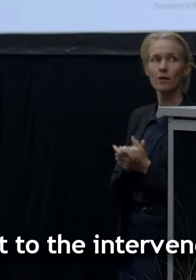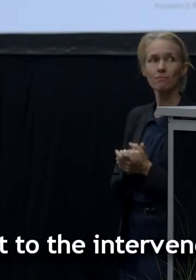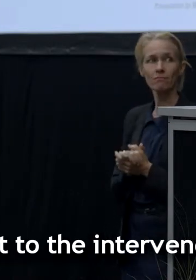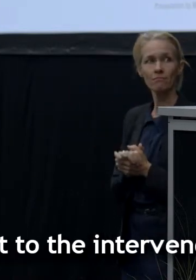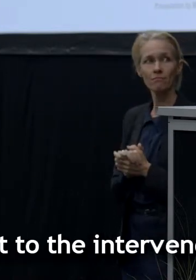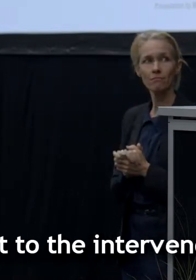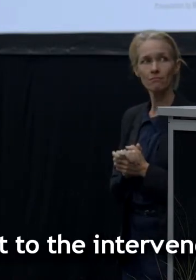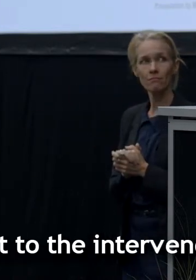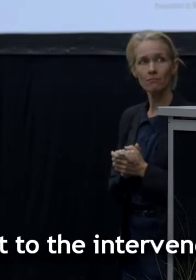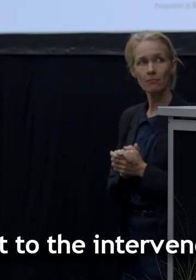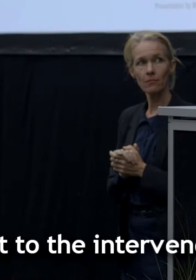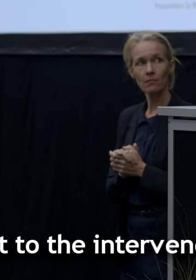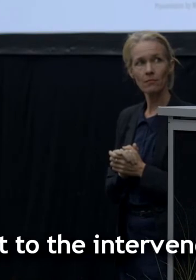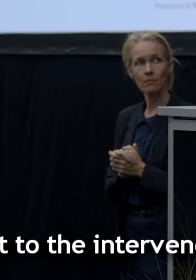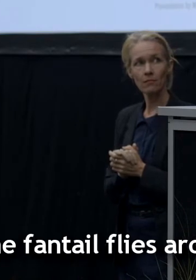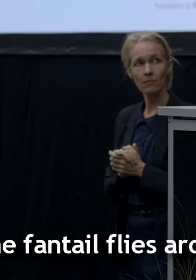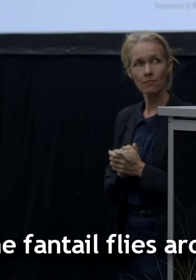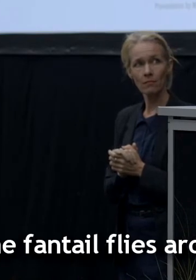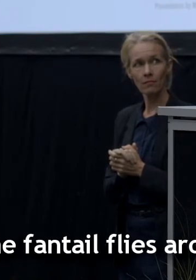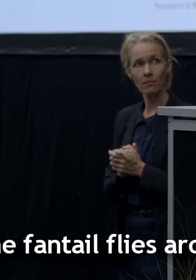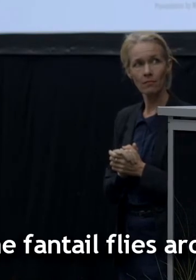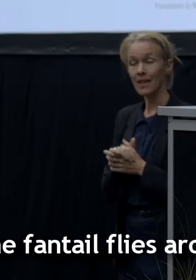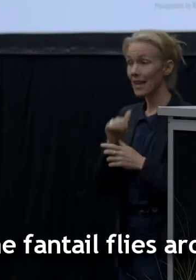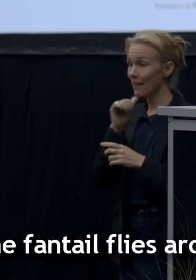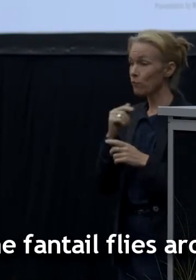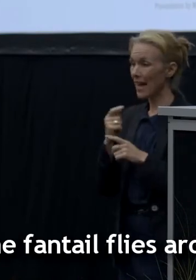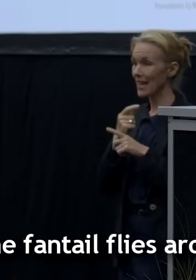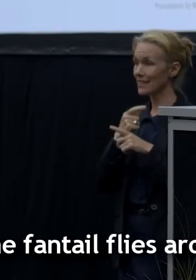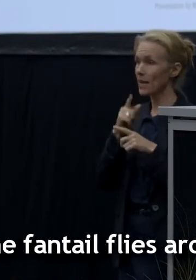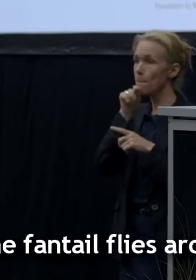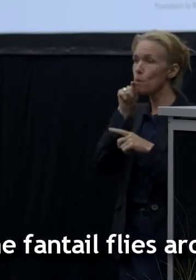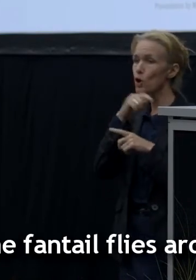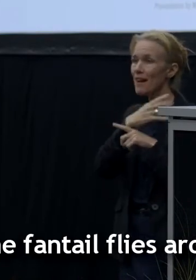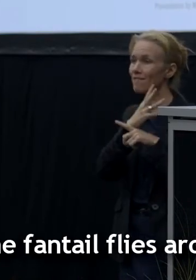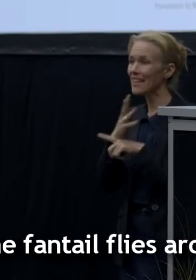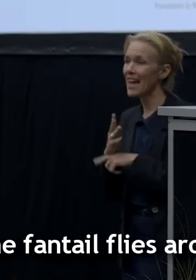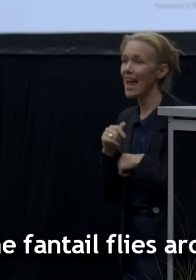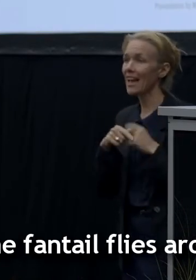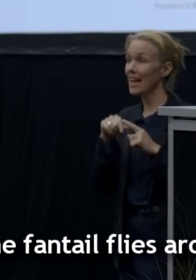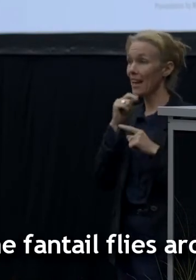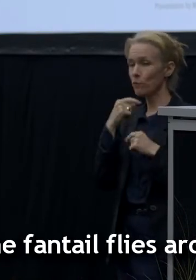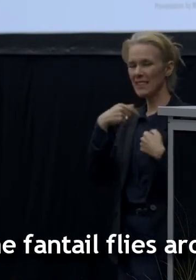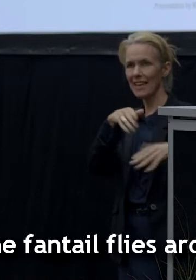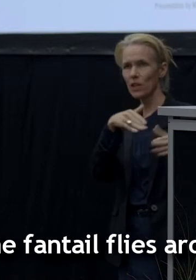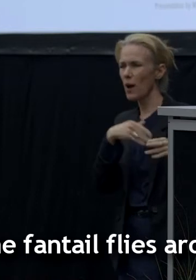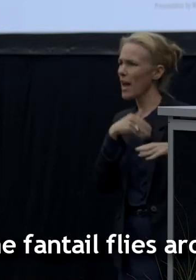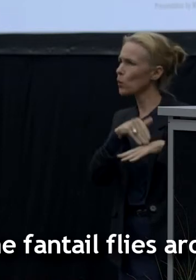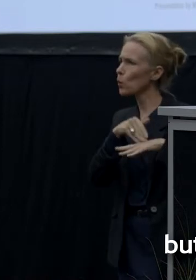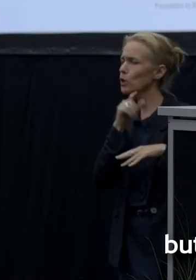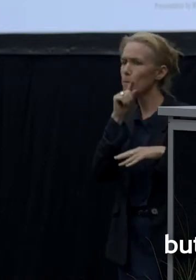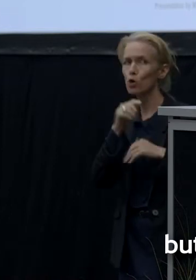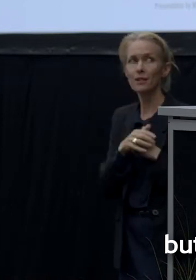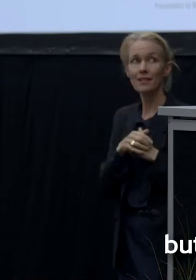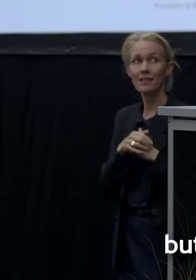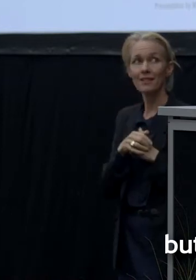here, if we had look at a fantail flies around, and we said, get away, you naughty bird. But